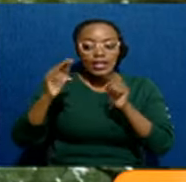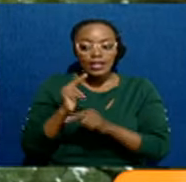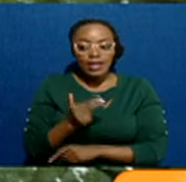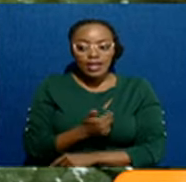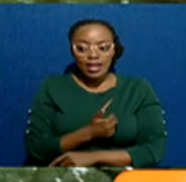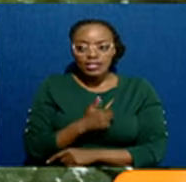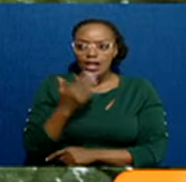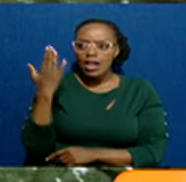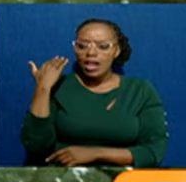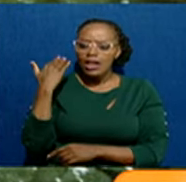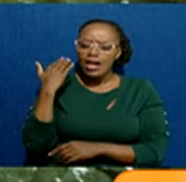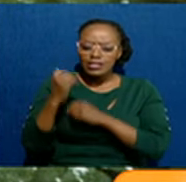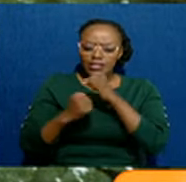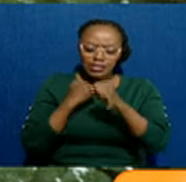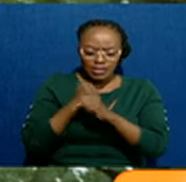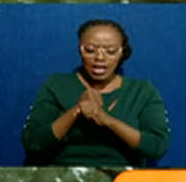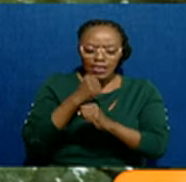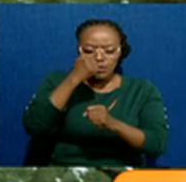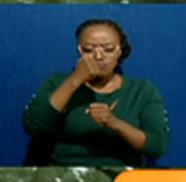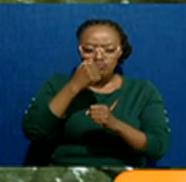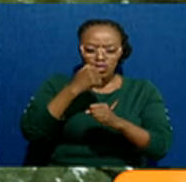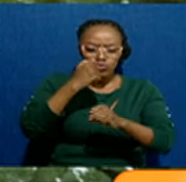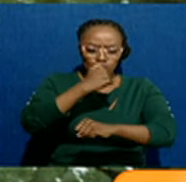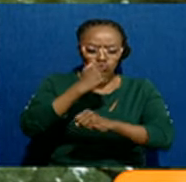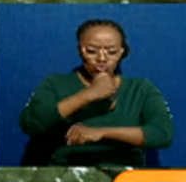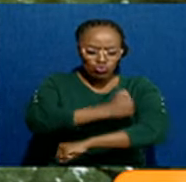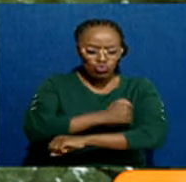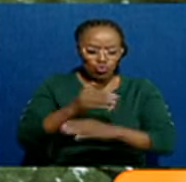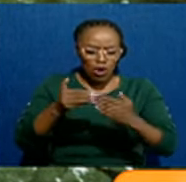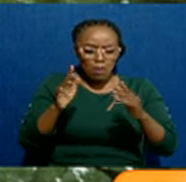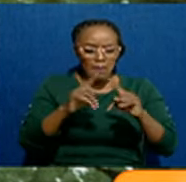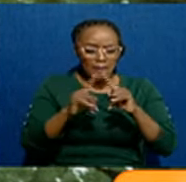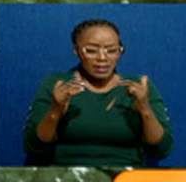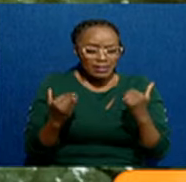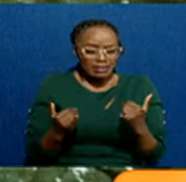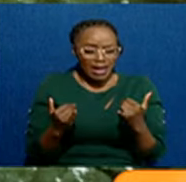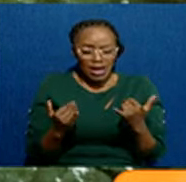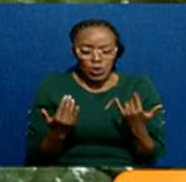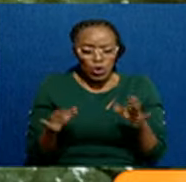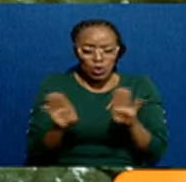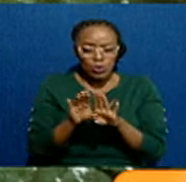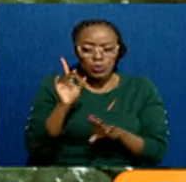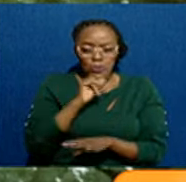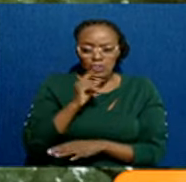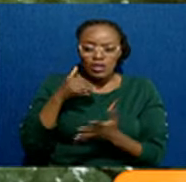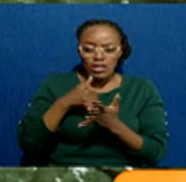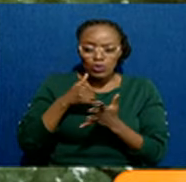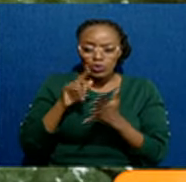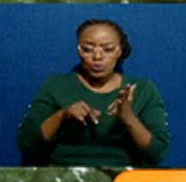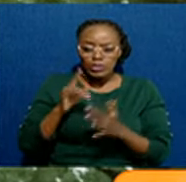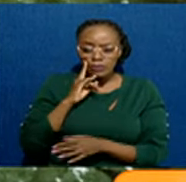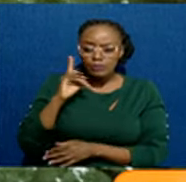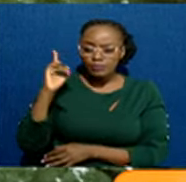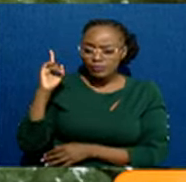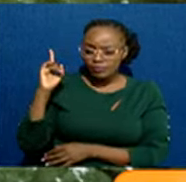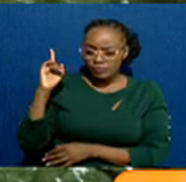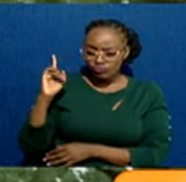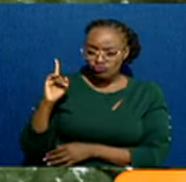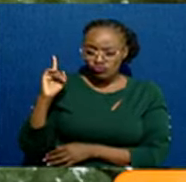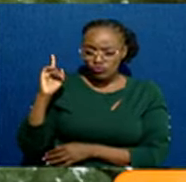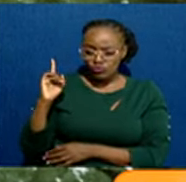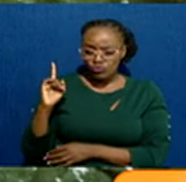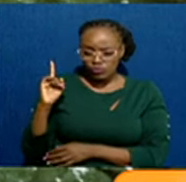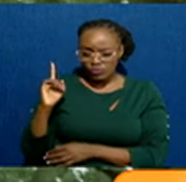operational last year but have since been shut due to the ongoing conflict include Kagir Primary School, Yatia